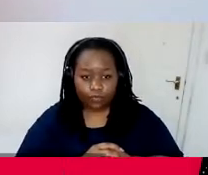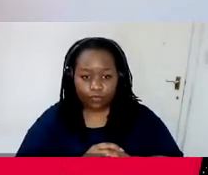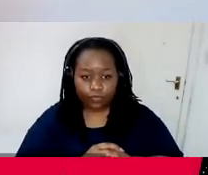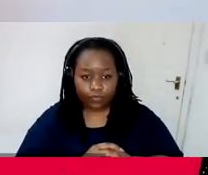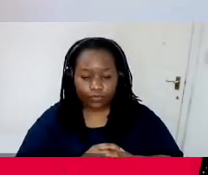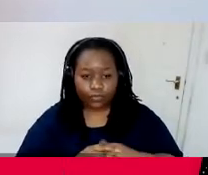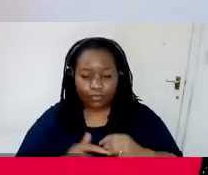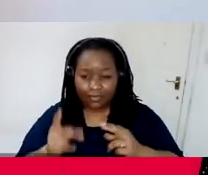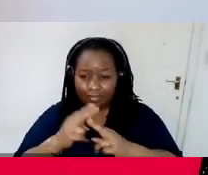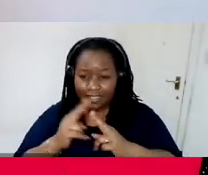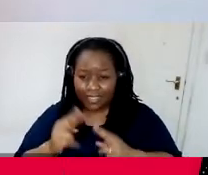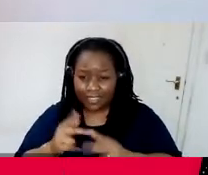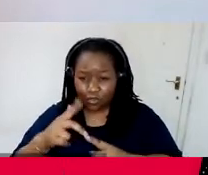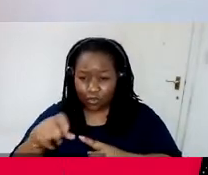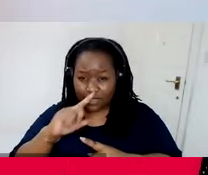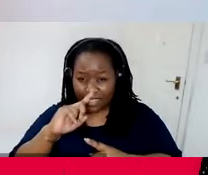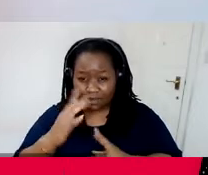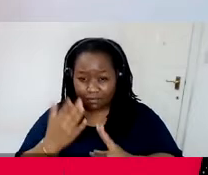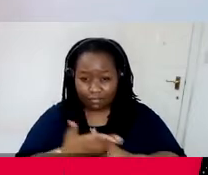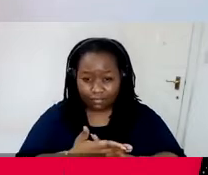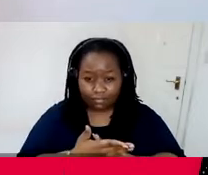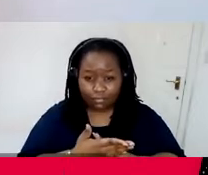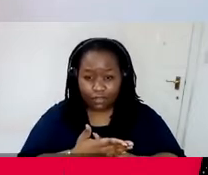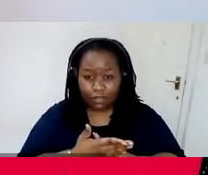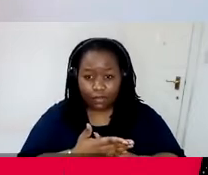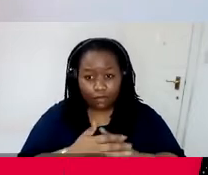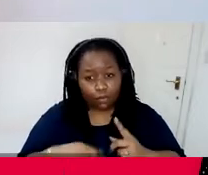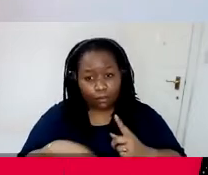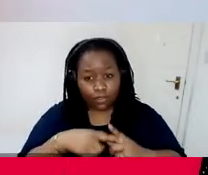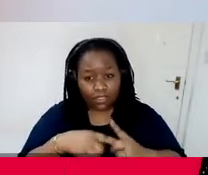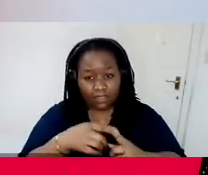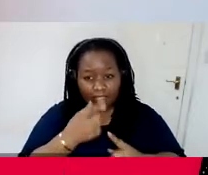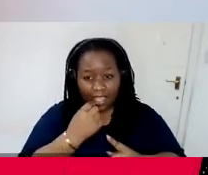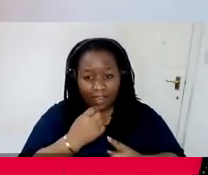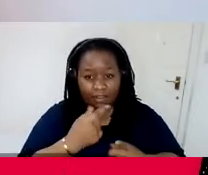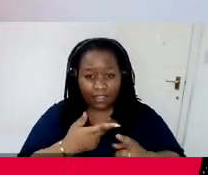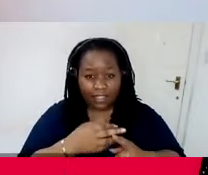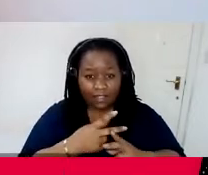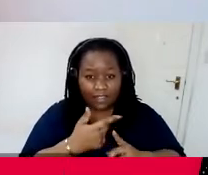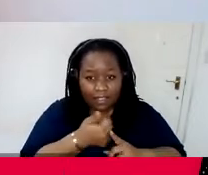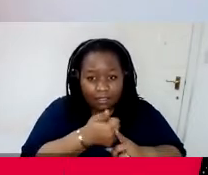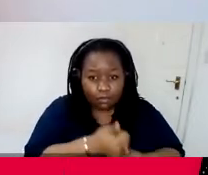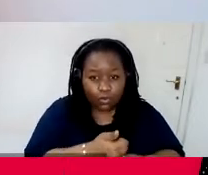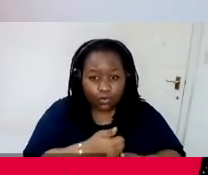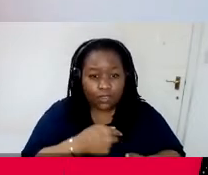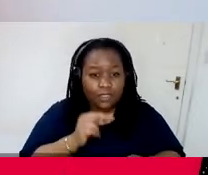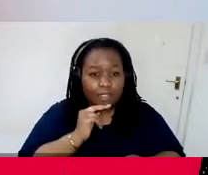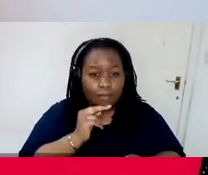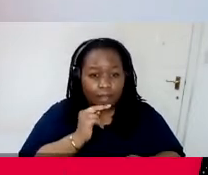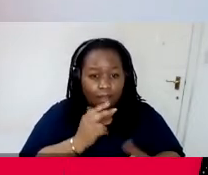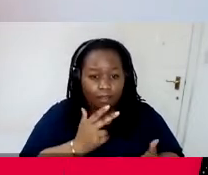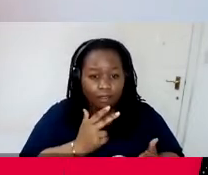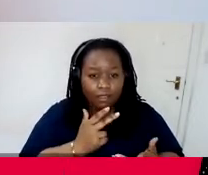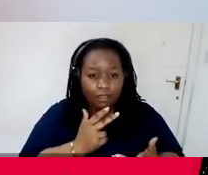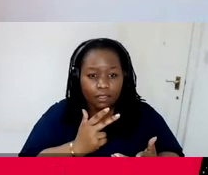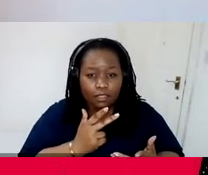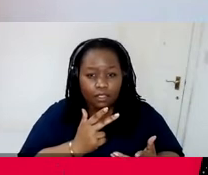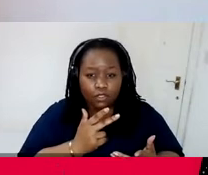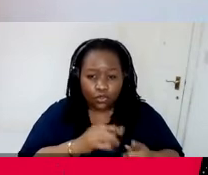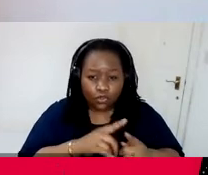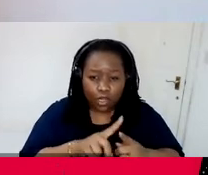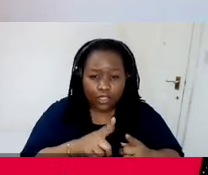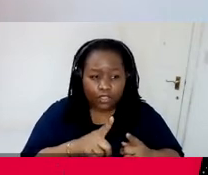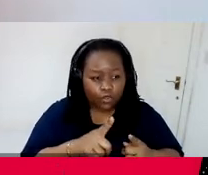Yemen is pushing the warring parties and their supporting allies to reach a political